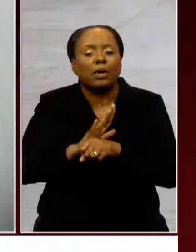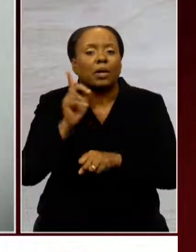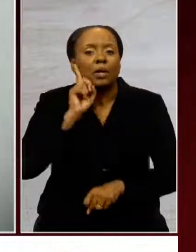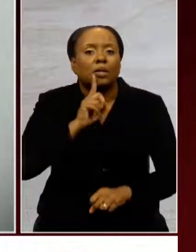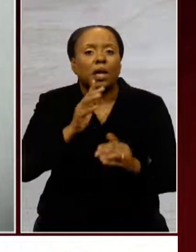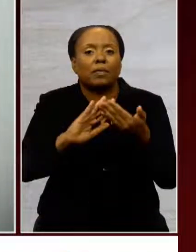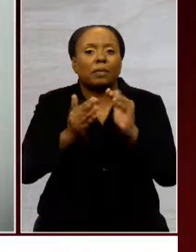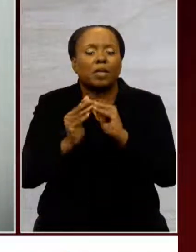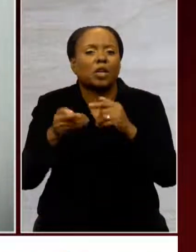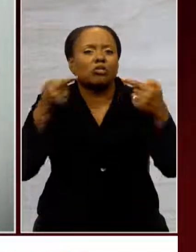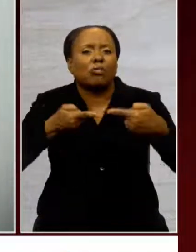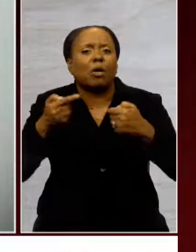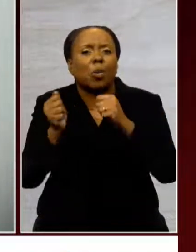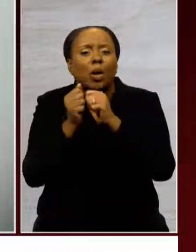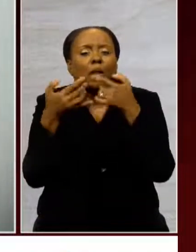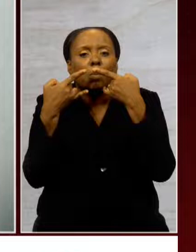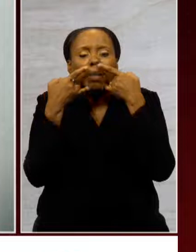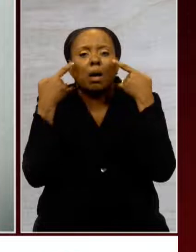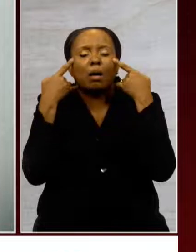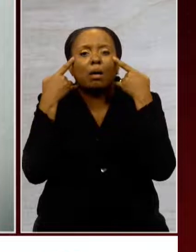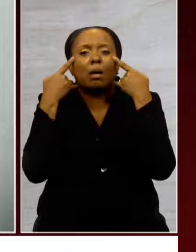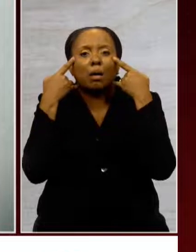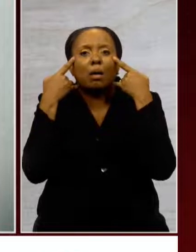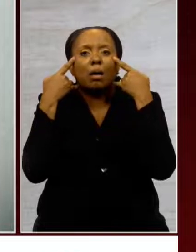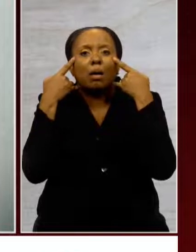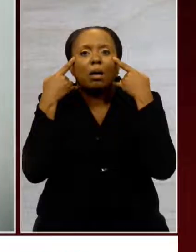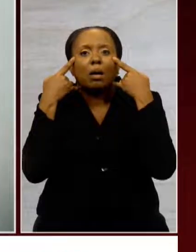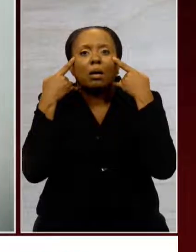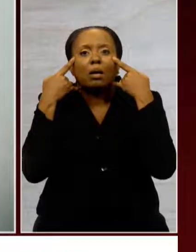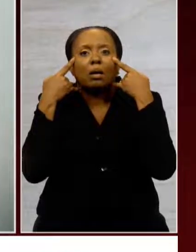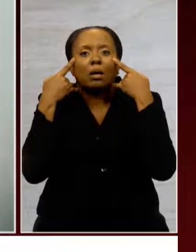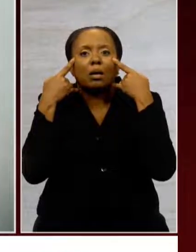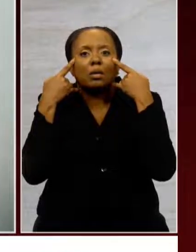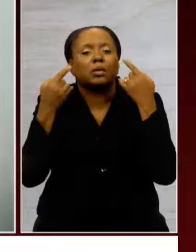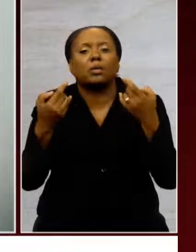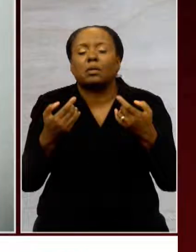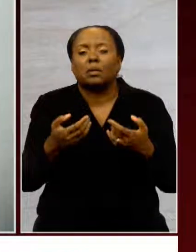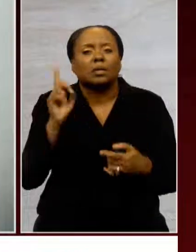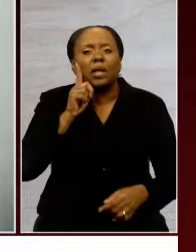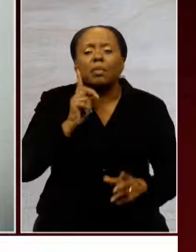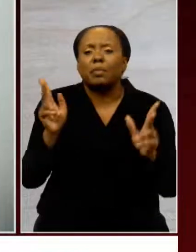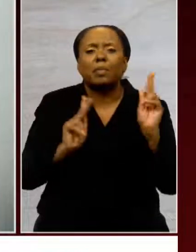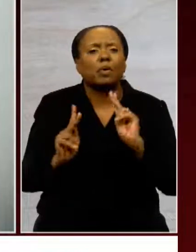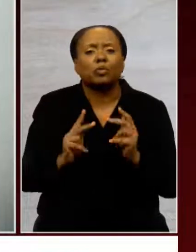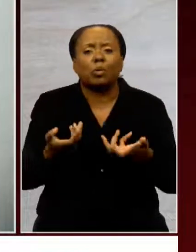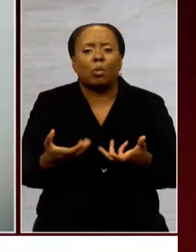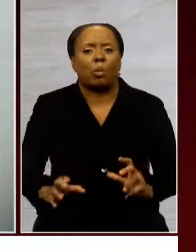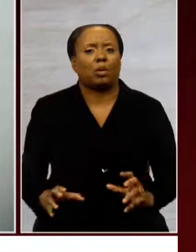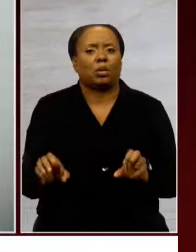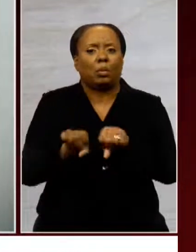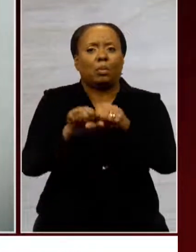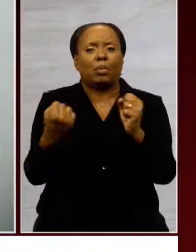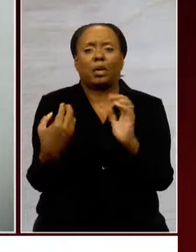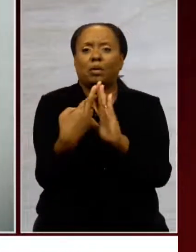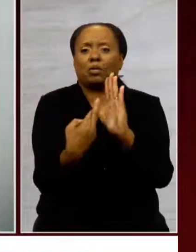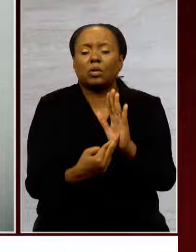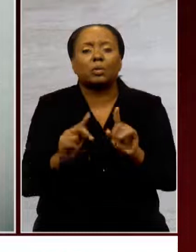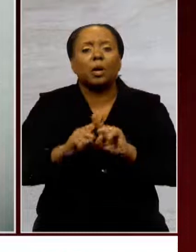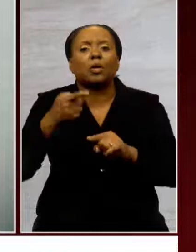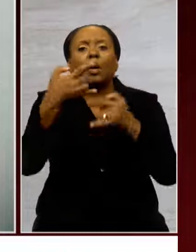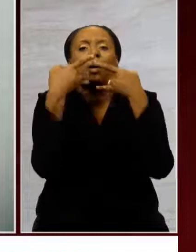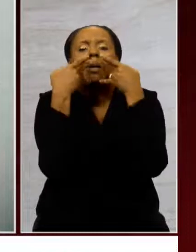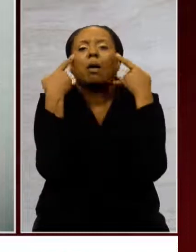with mask wearing, not because they wanted to flout or flaunt the rules, none of those things, but because when people wear